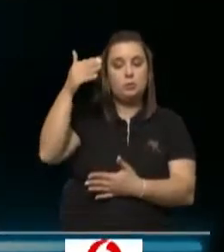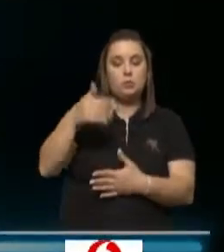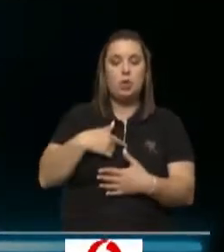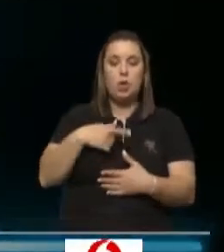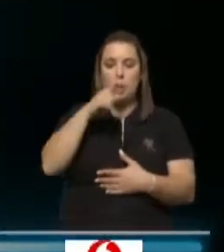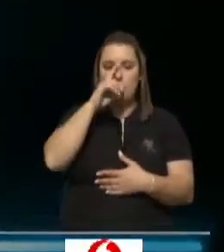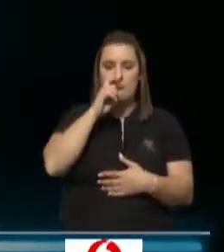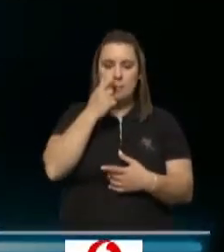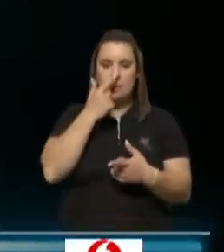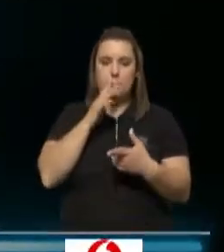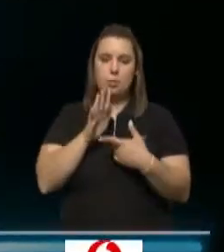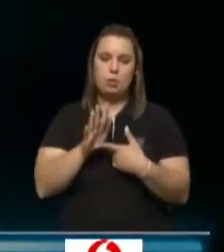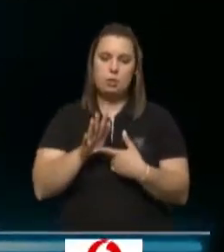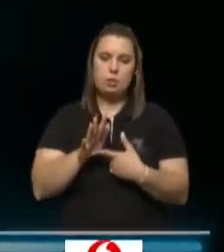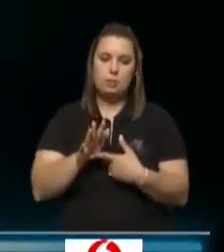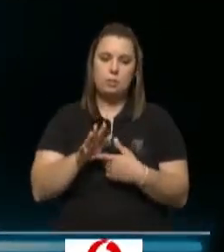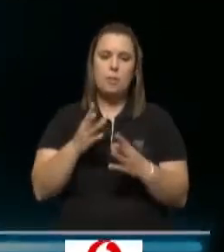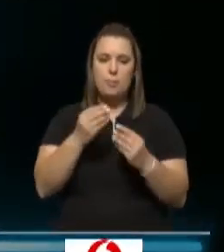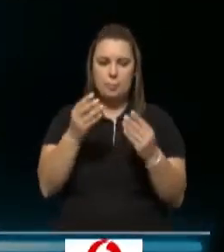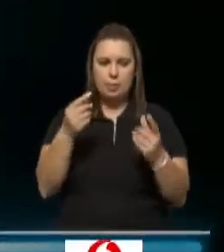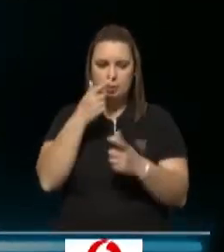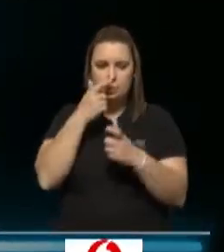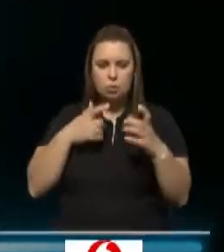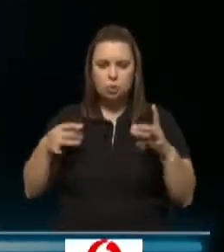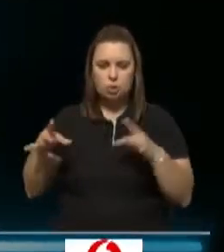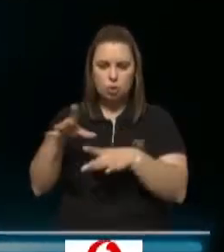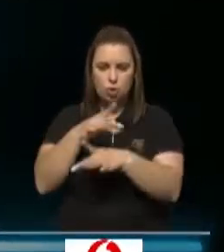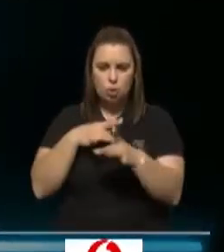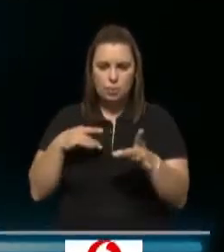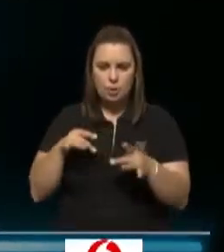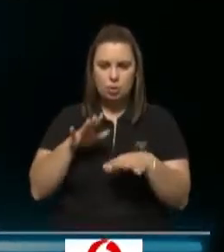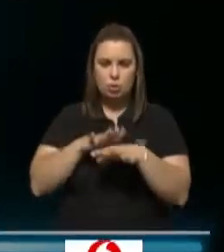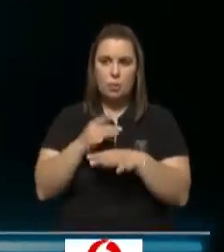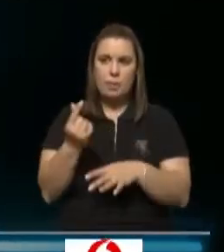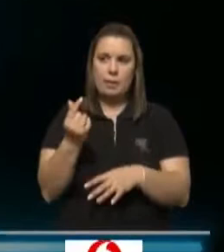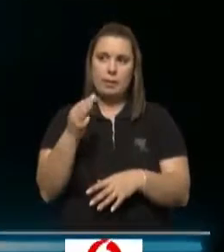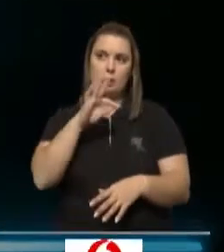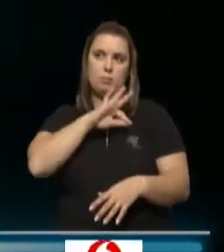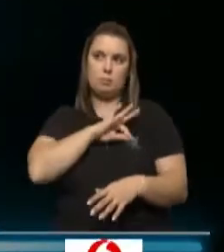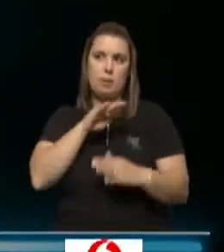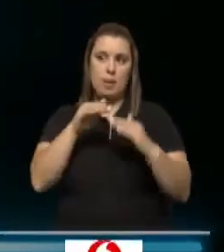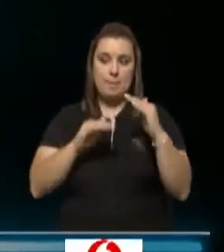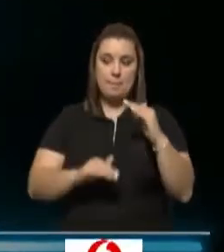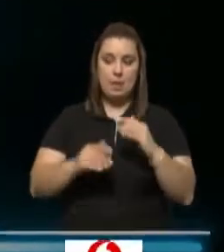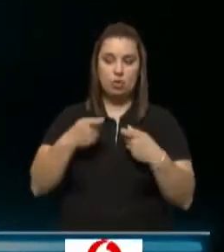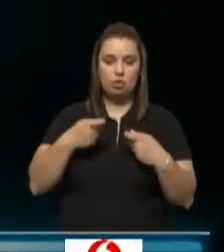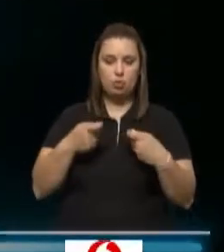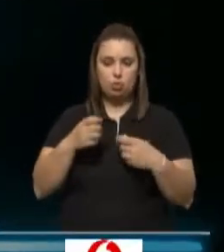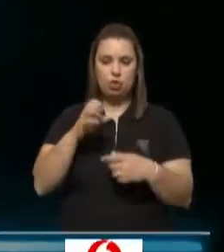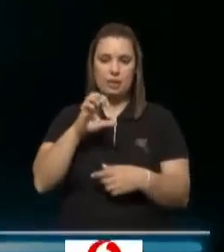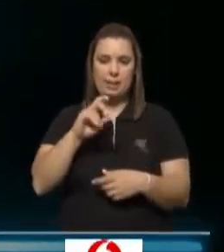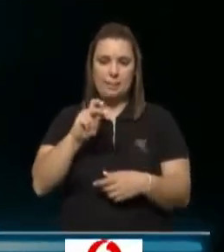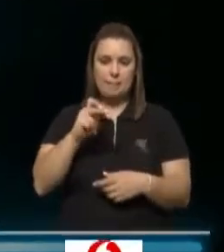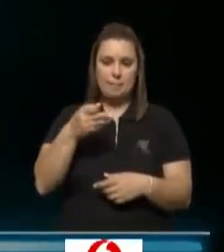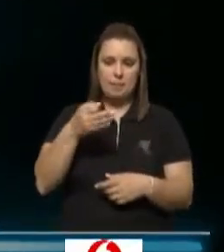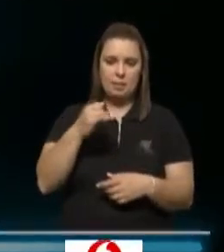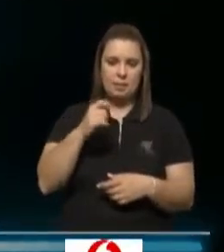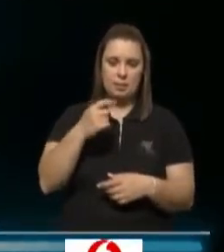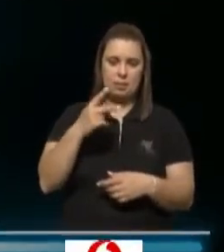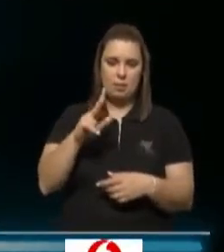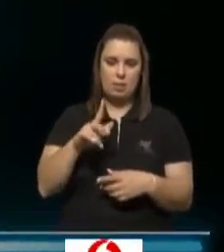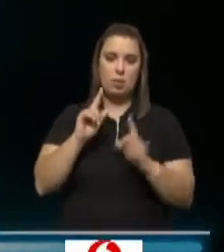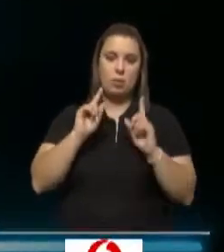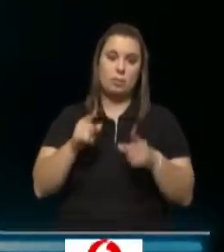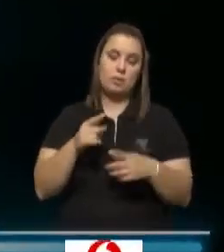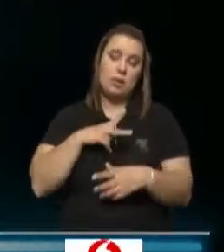our capacity to invest. I think that many European operators are not doing well